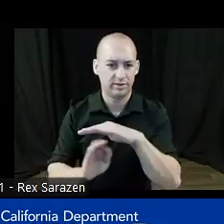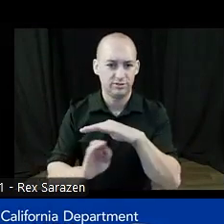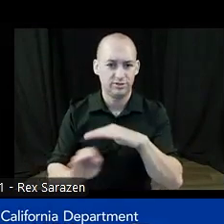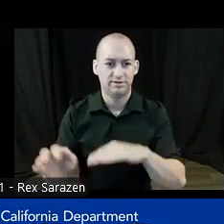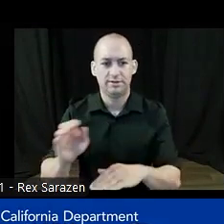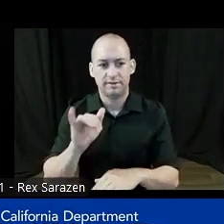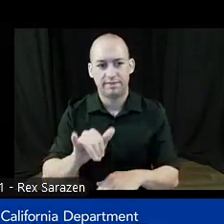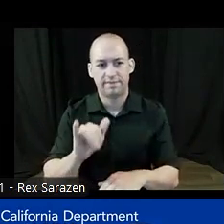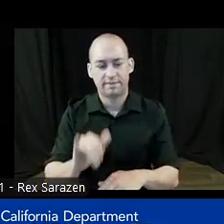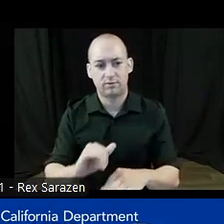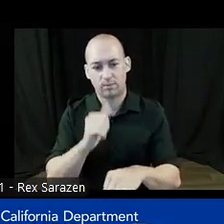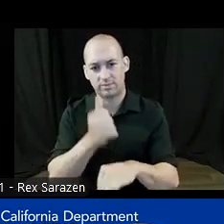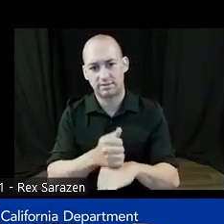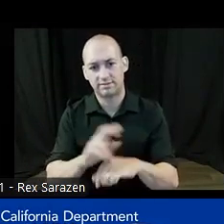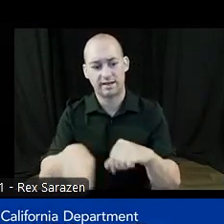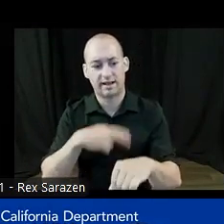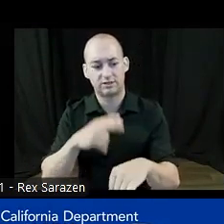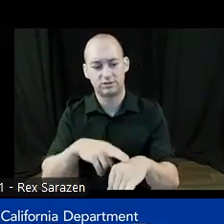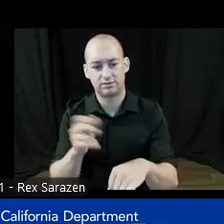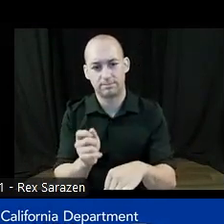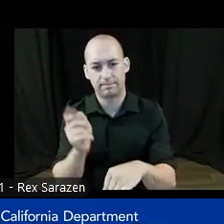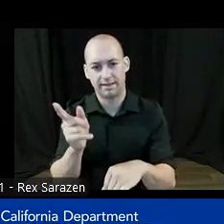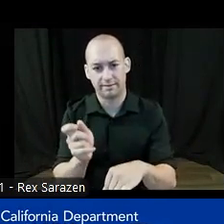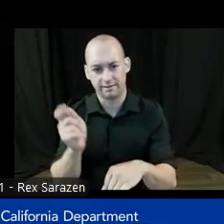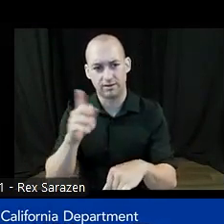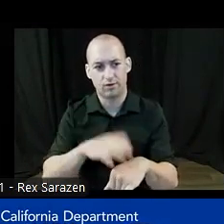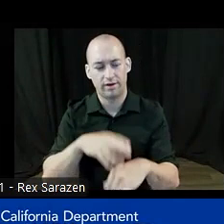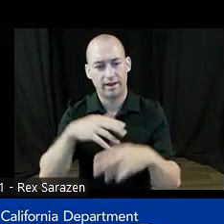our national expenditures on healthcare.